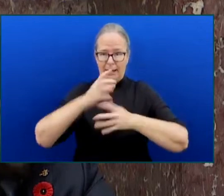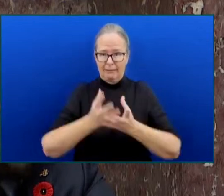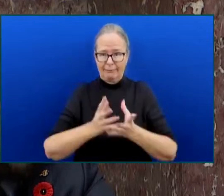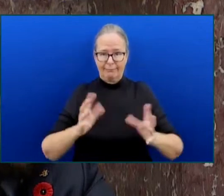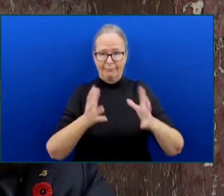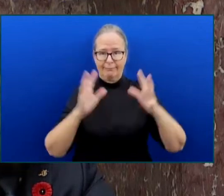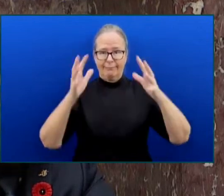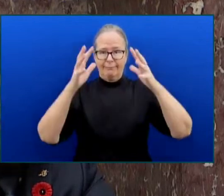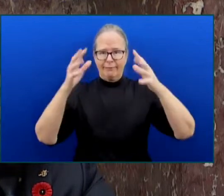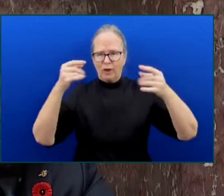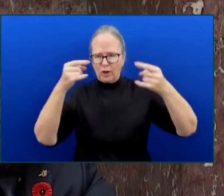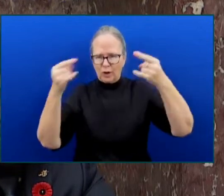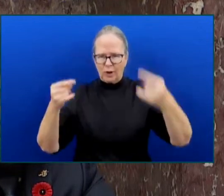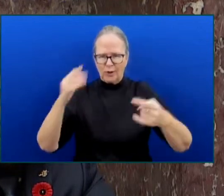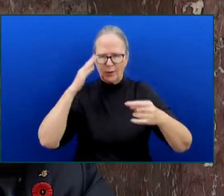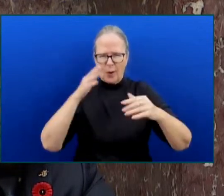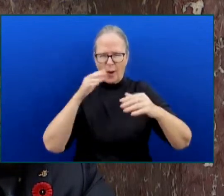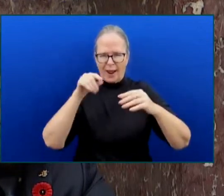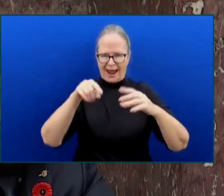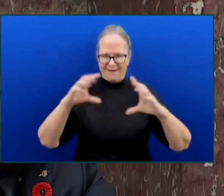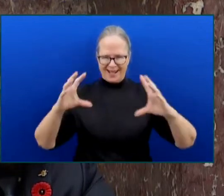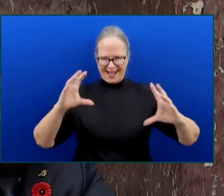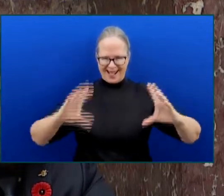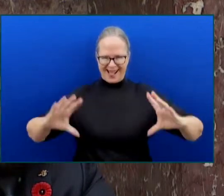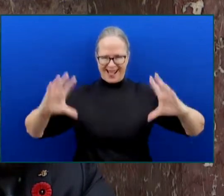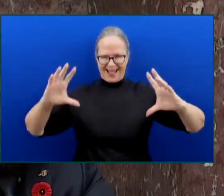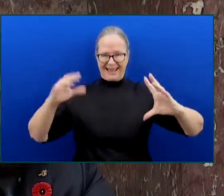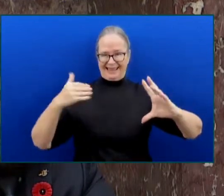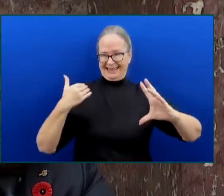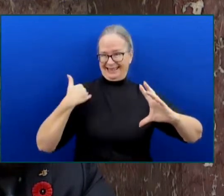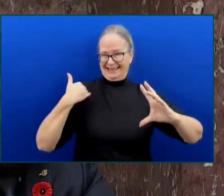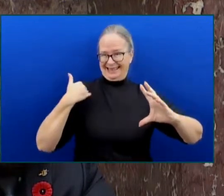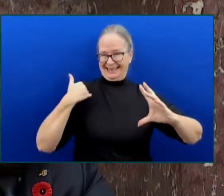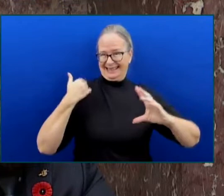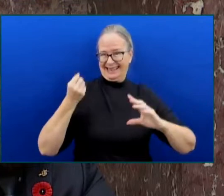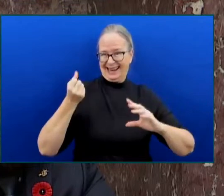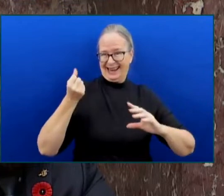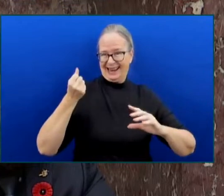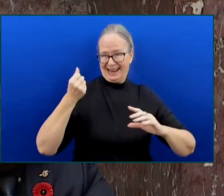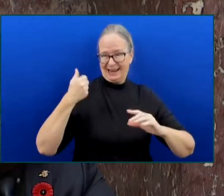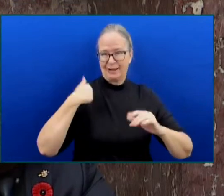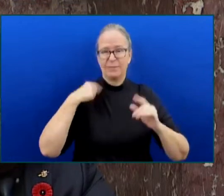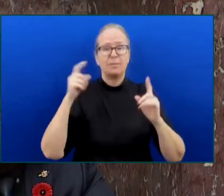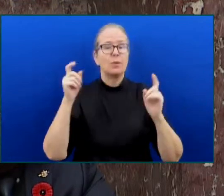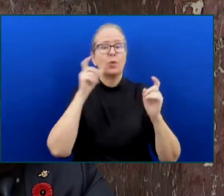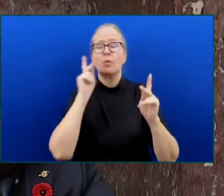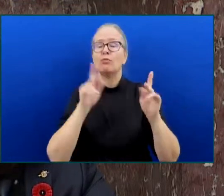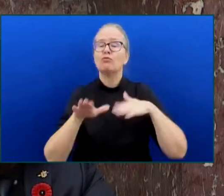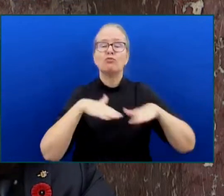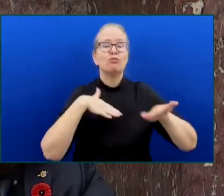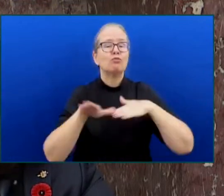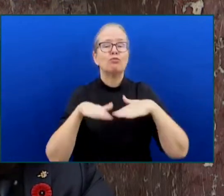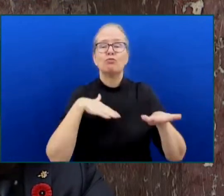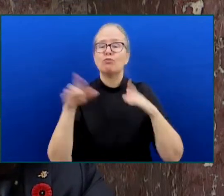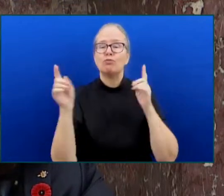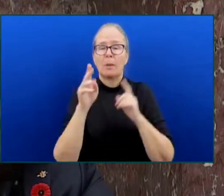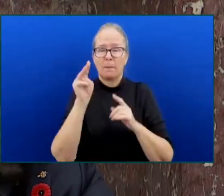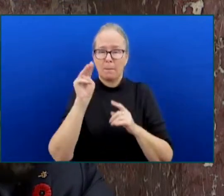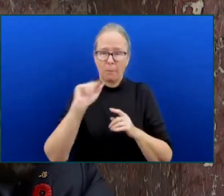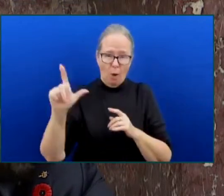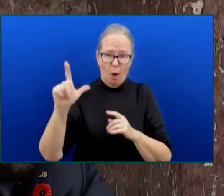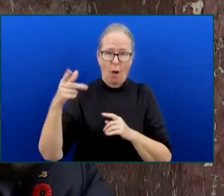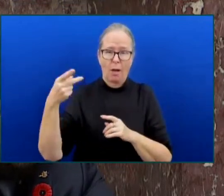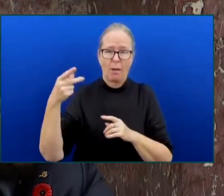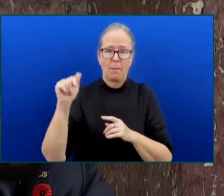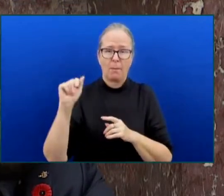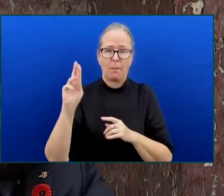young and old people who were traveling through the plaza at Parkgate Mall. These people were on a variety of quests, all of which could be met within